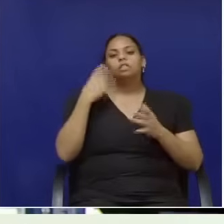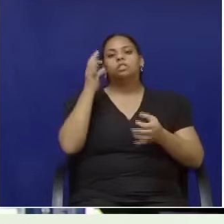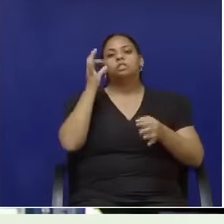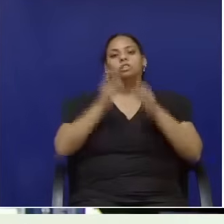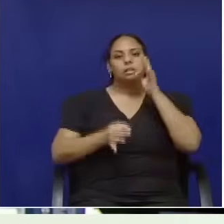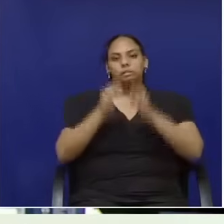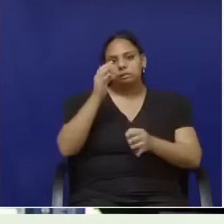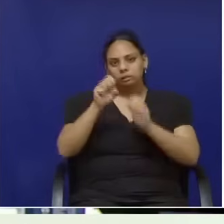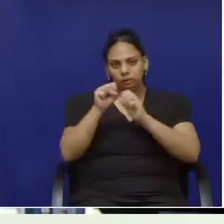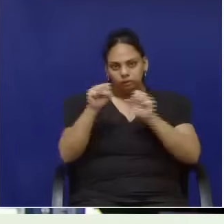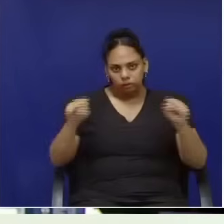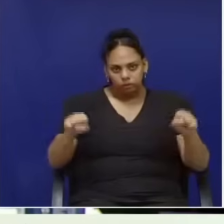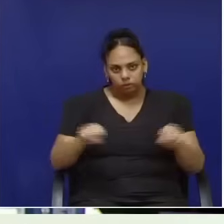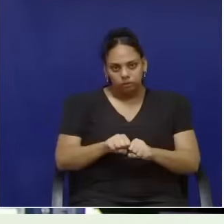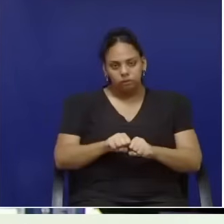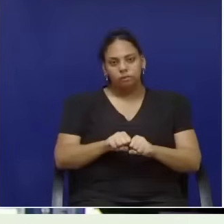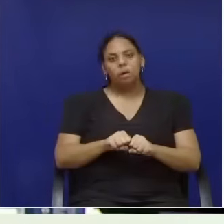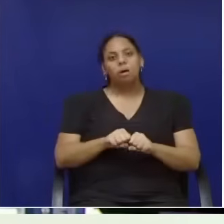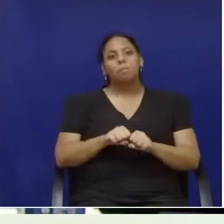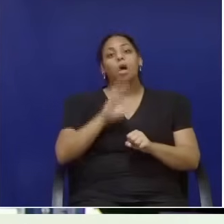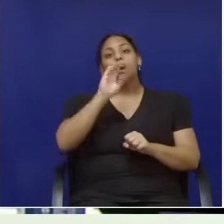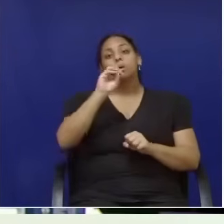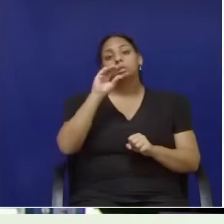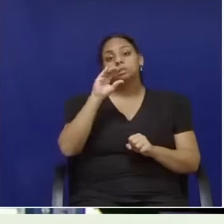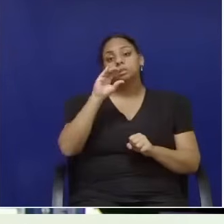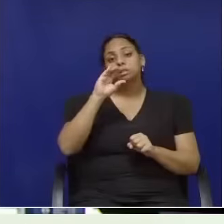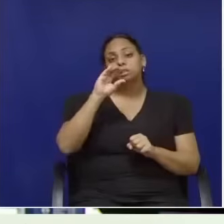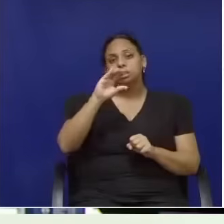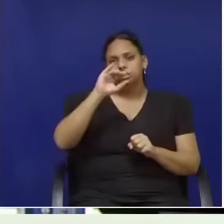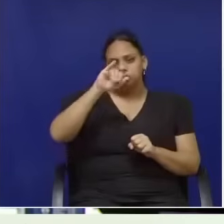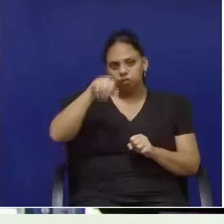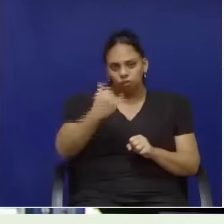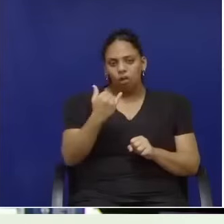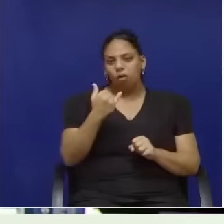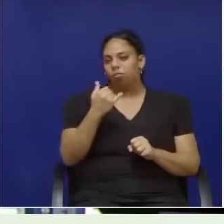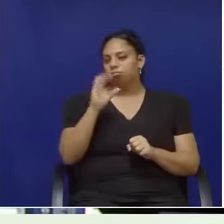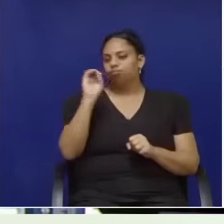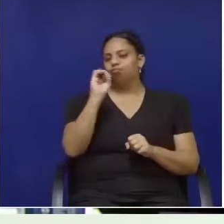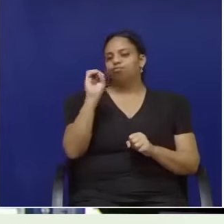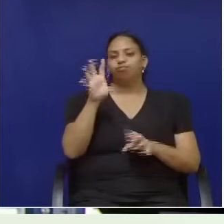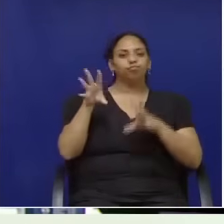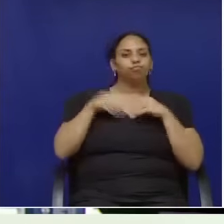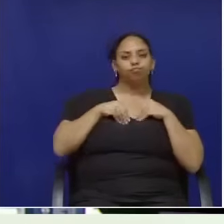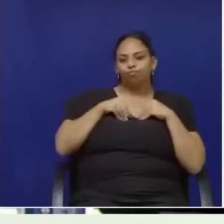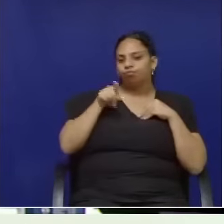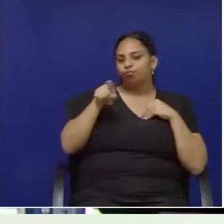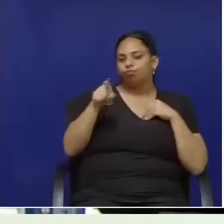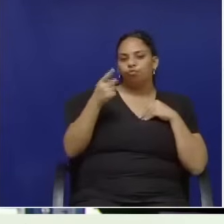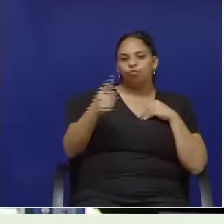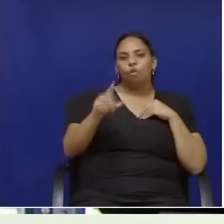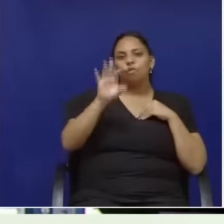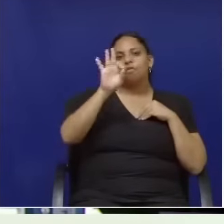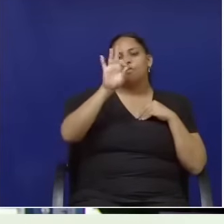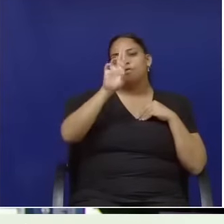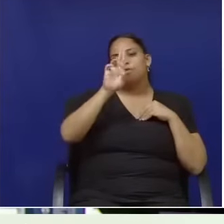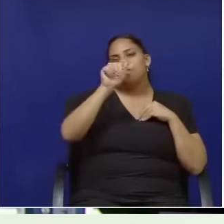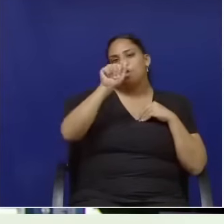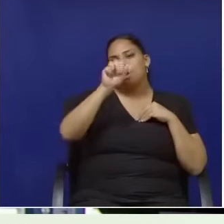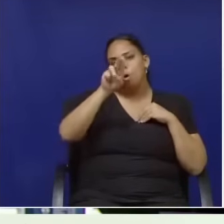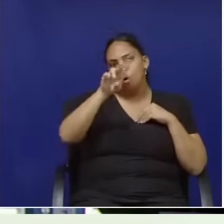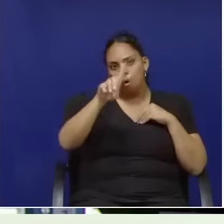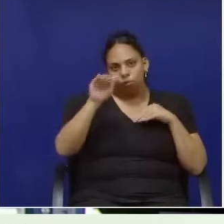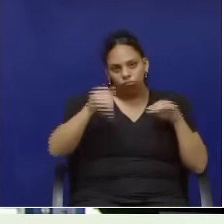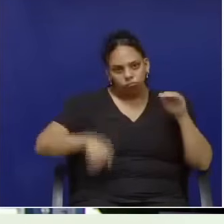administration of justice. Hence, the OCJ has incorporated a zero-tolerance approach on fraud and corruption. The matter relating